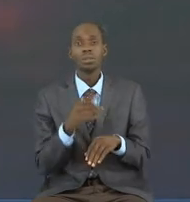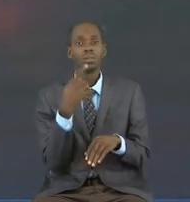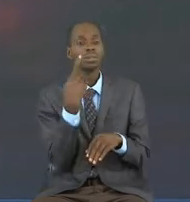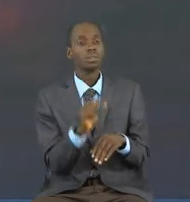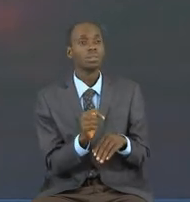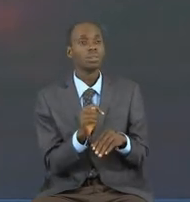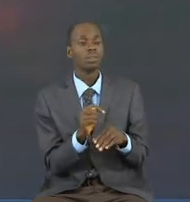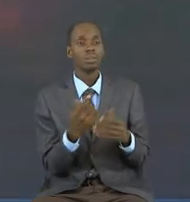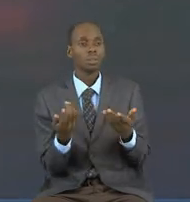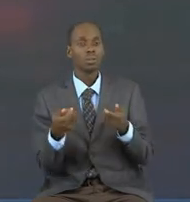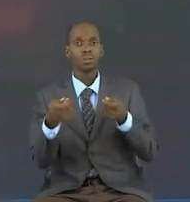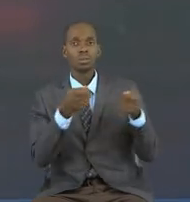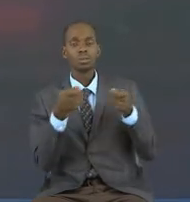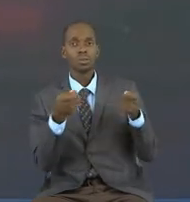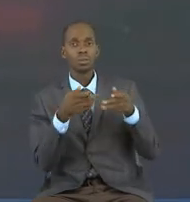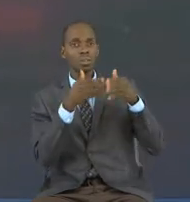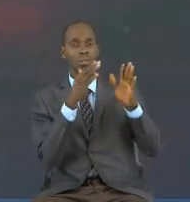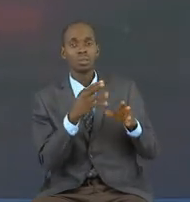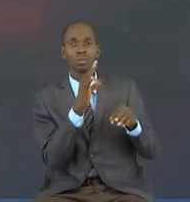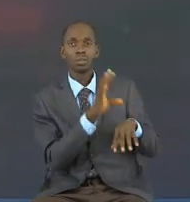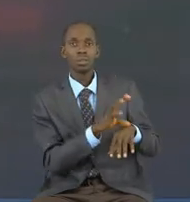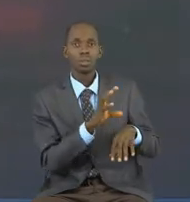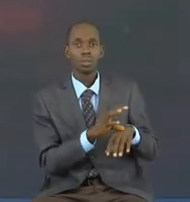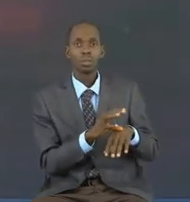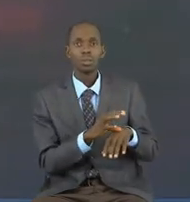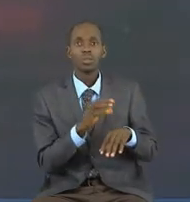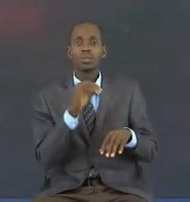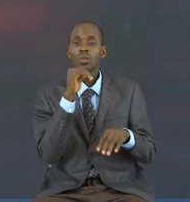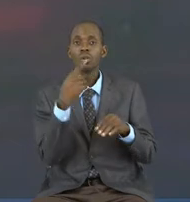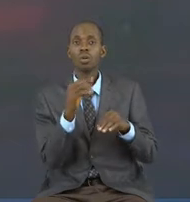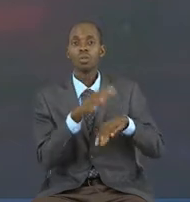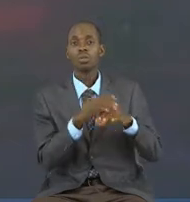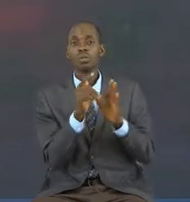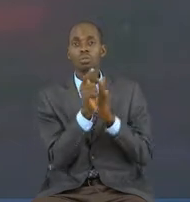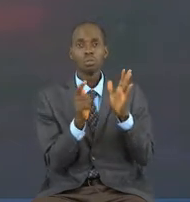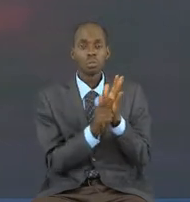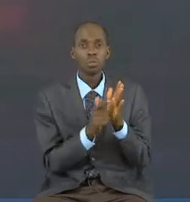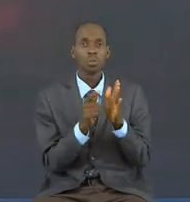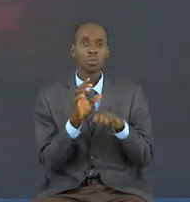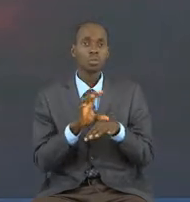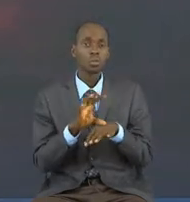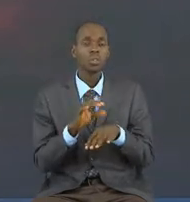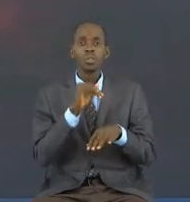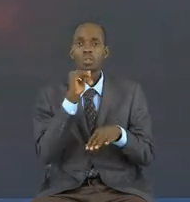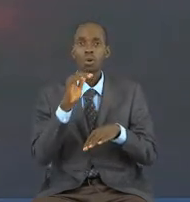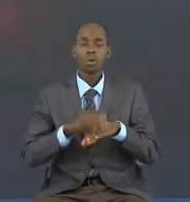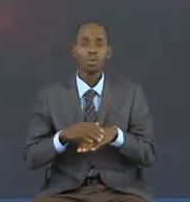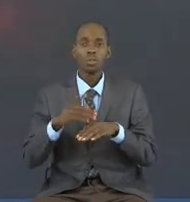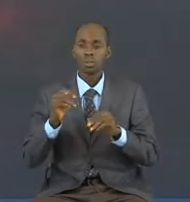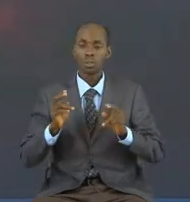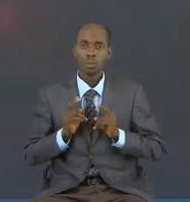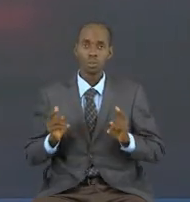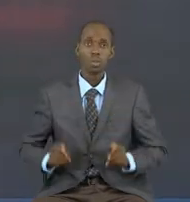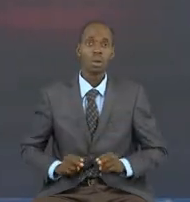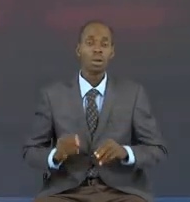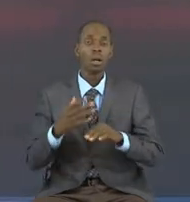church, not upon the papers, the planning papers, upon the human beings. And